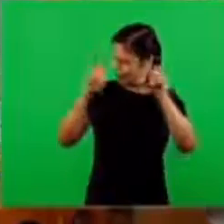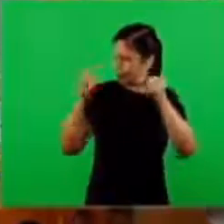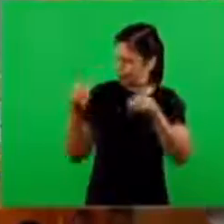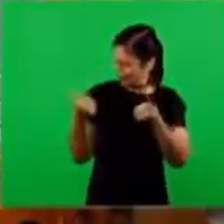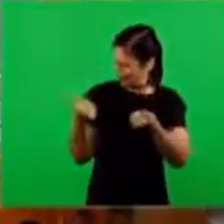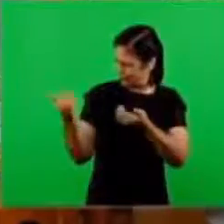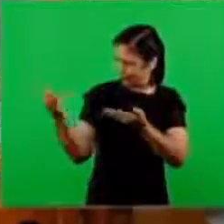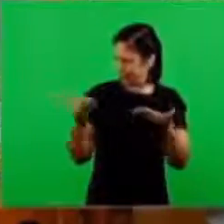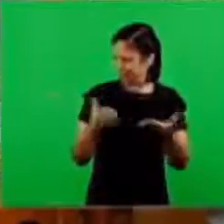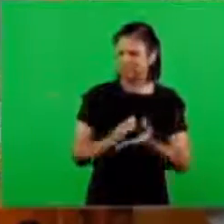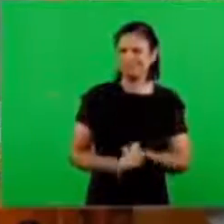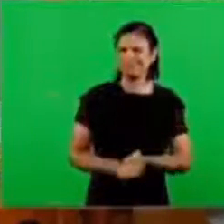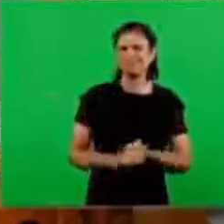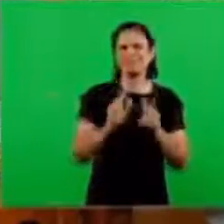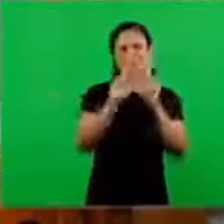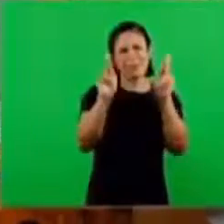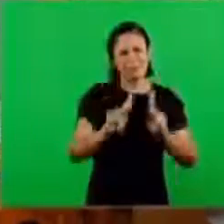more